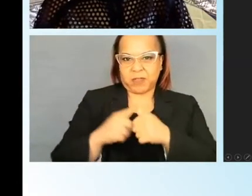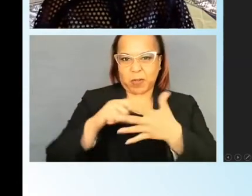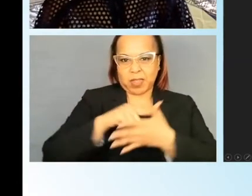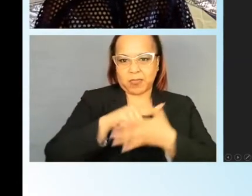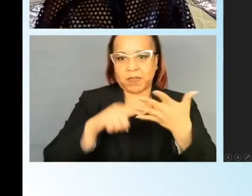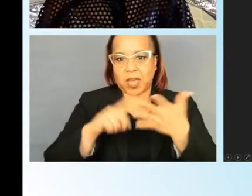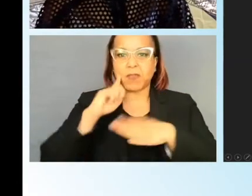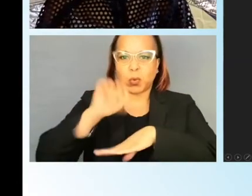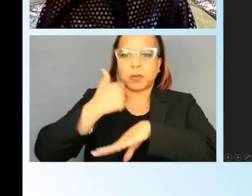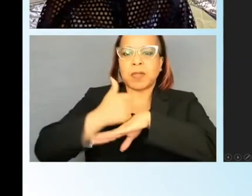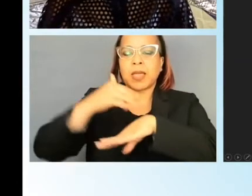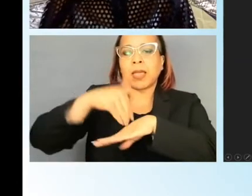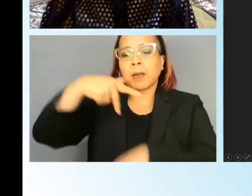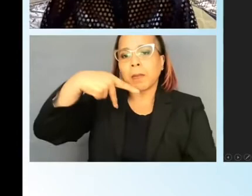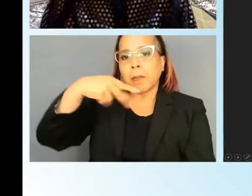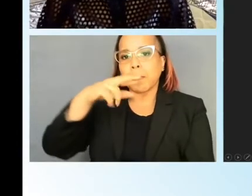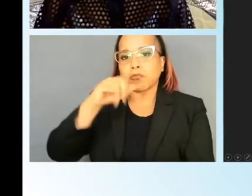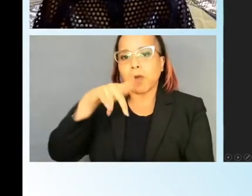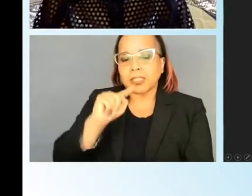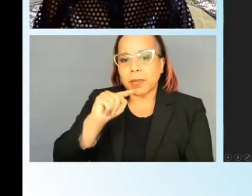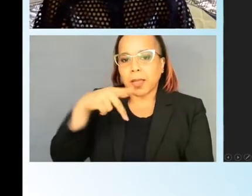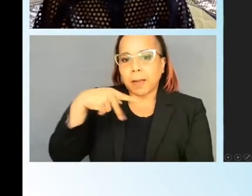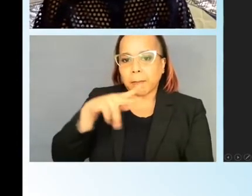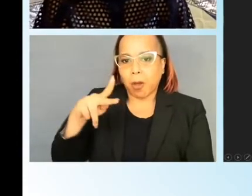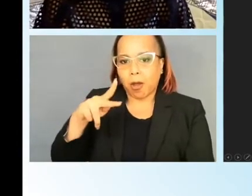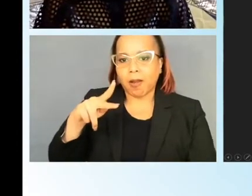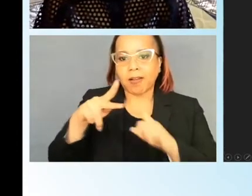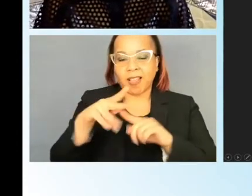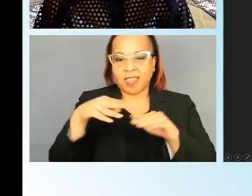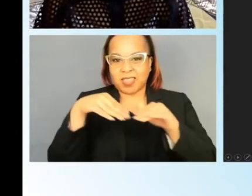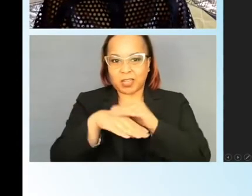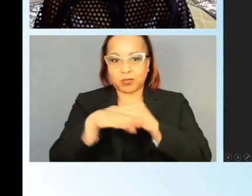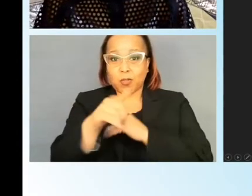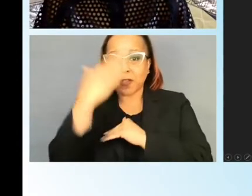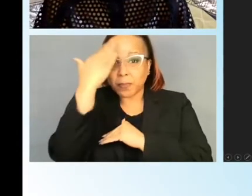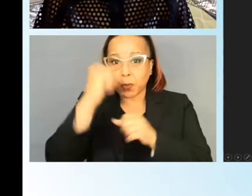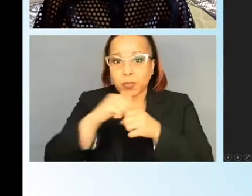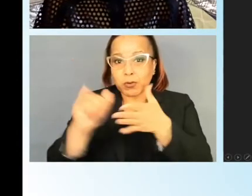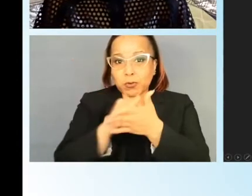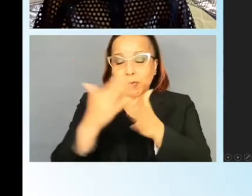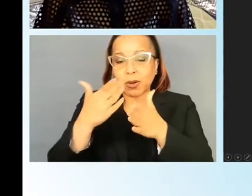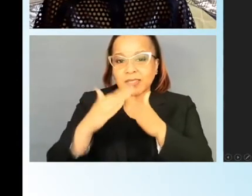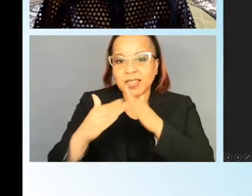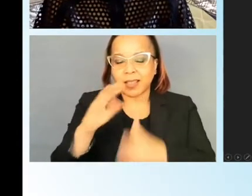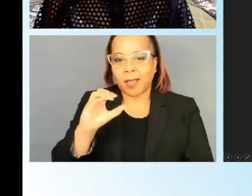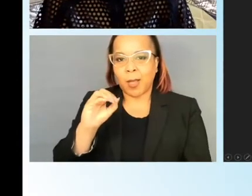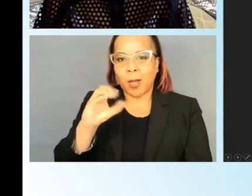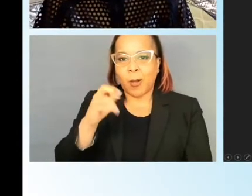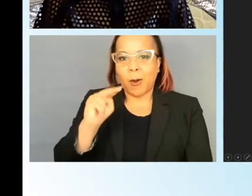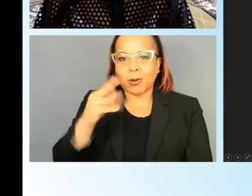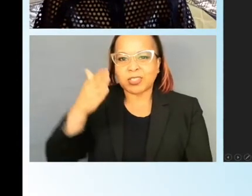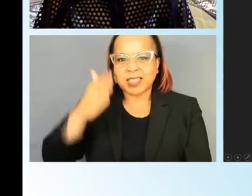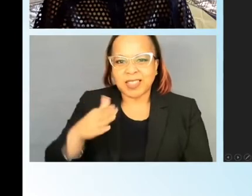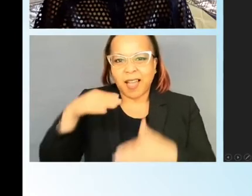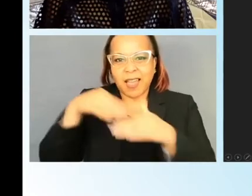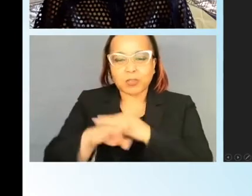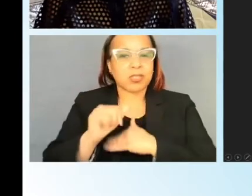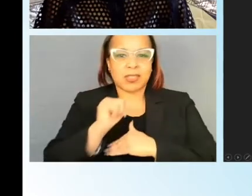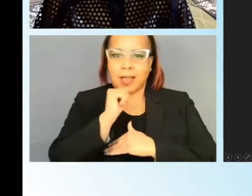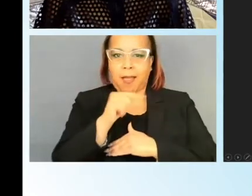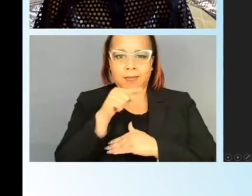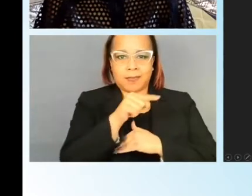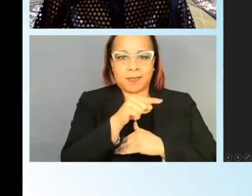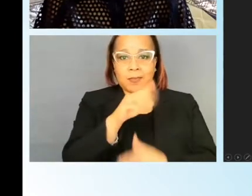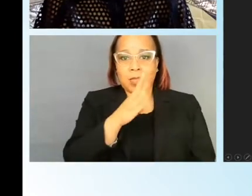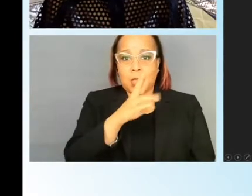Park on the Oceanside entrance, for those of you that are familiar with New York City. So not the side with the Brooklyn